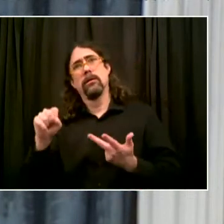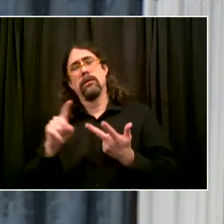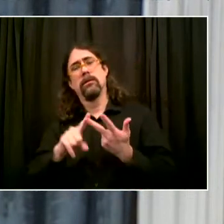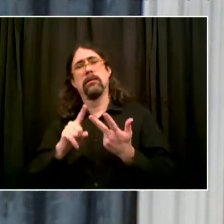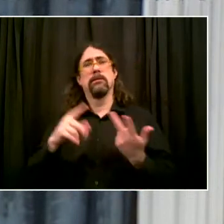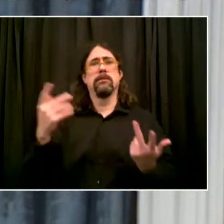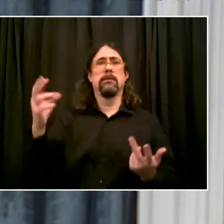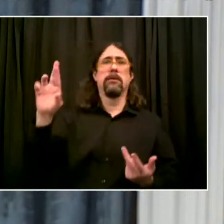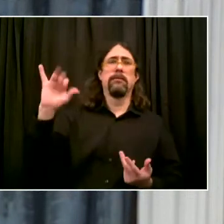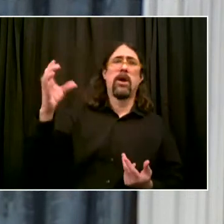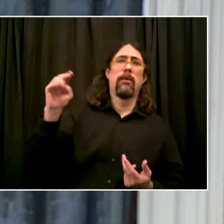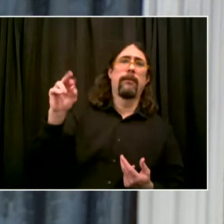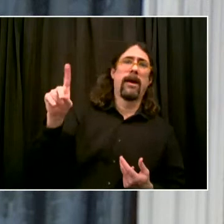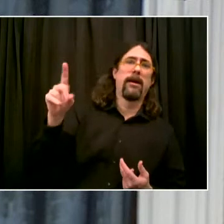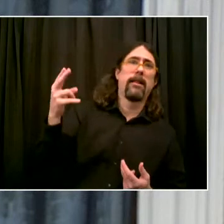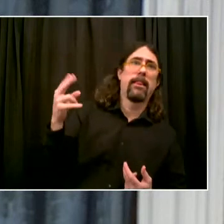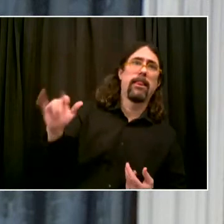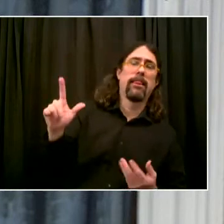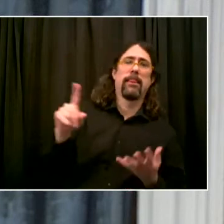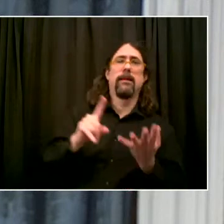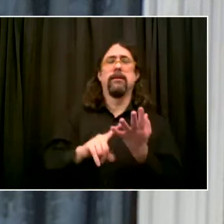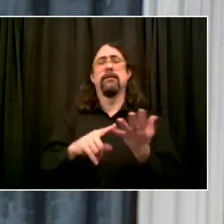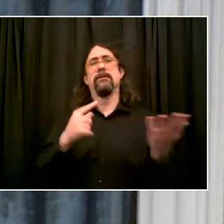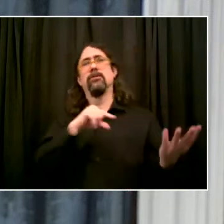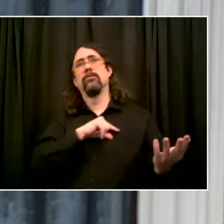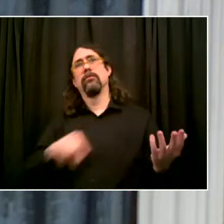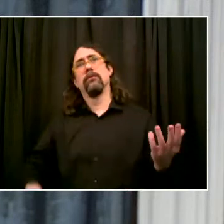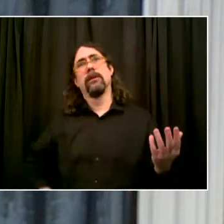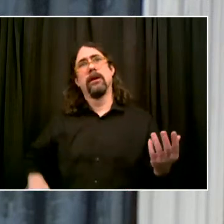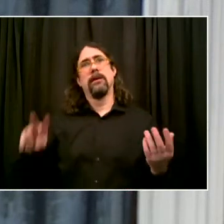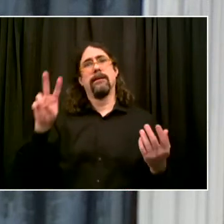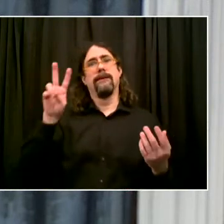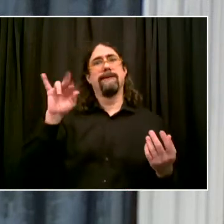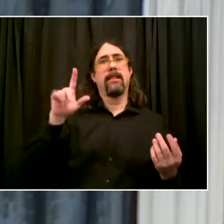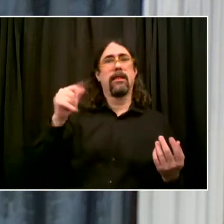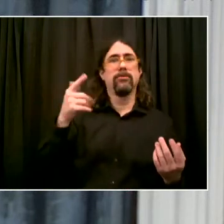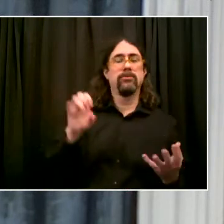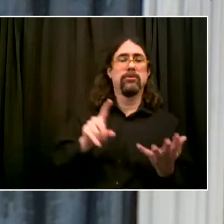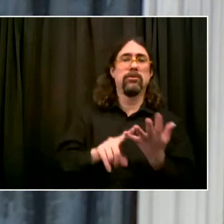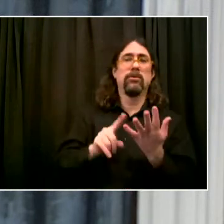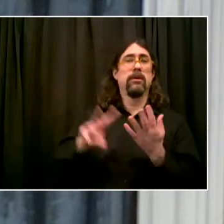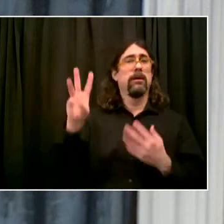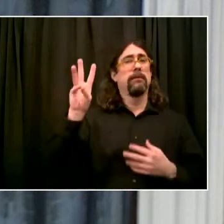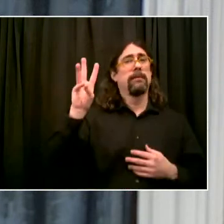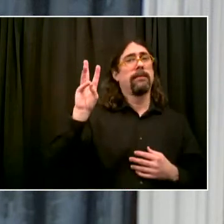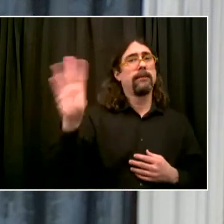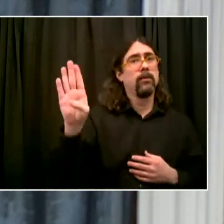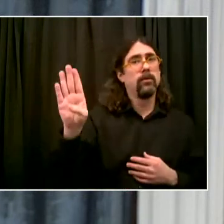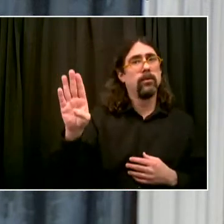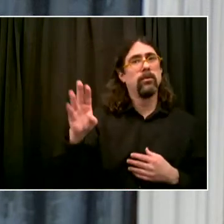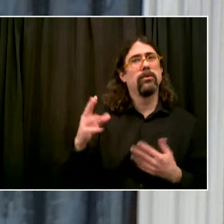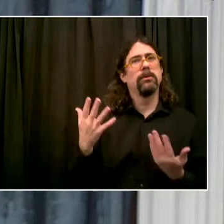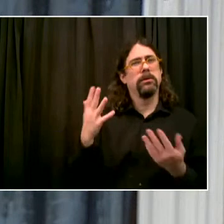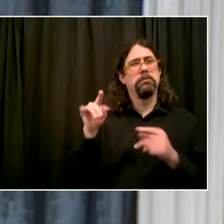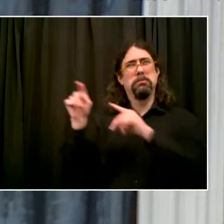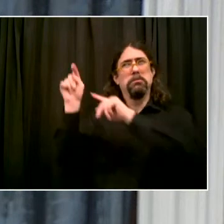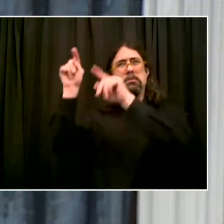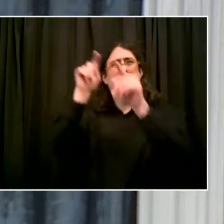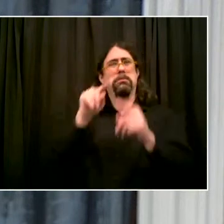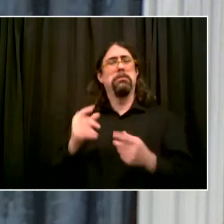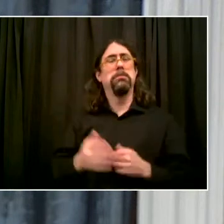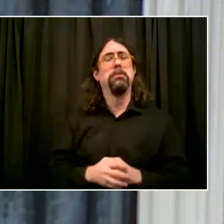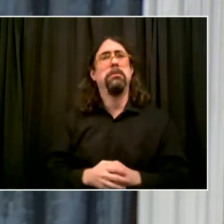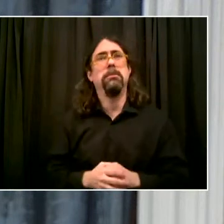Building trust with these communities also means showing that we are trustworthy, that we know how important transparency is to